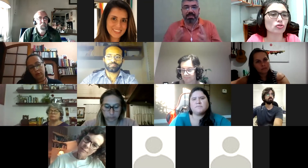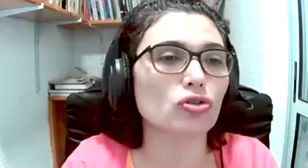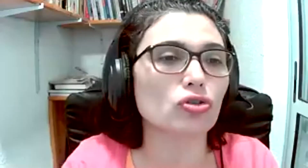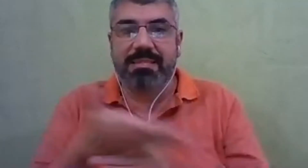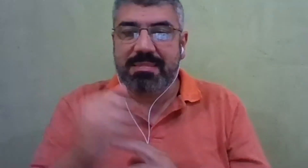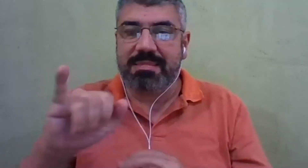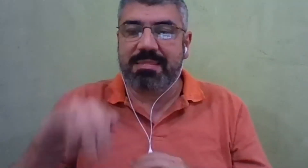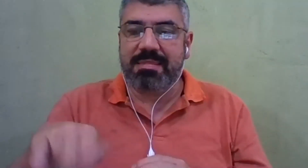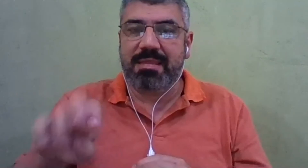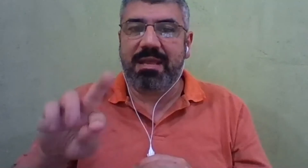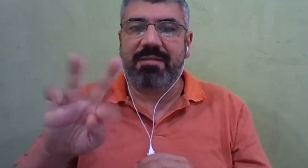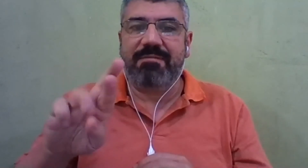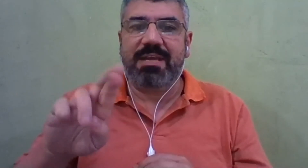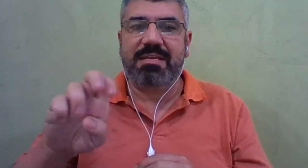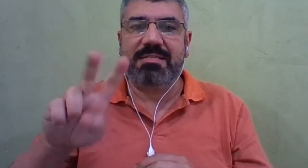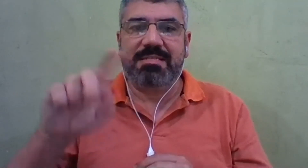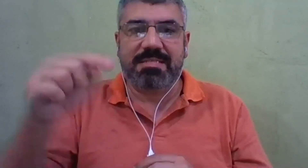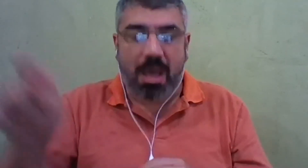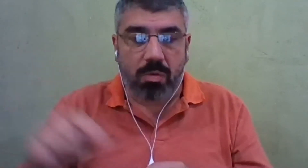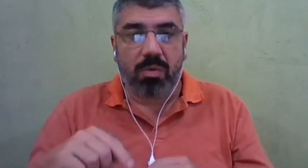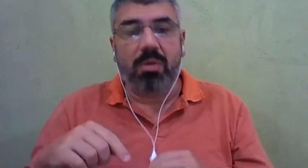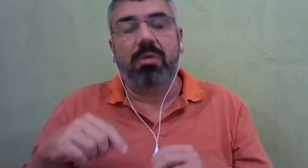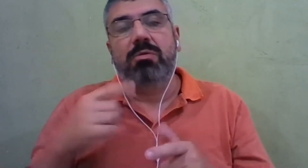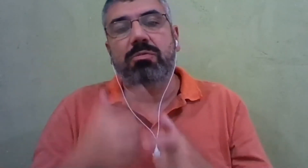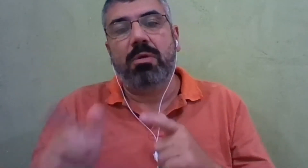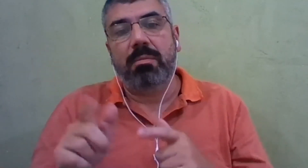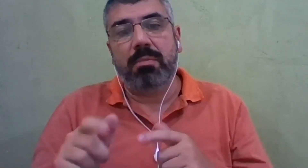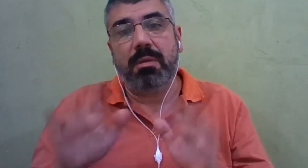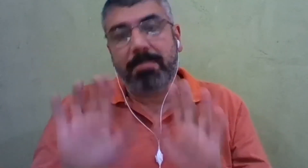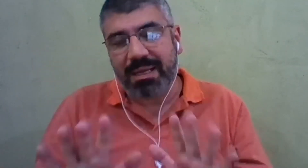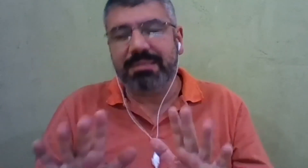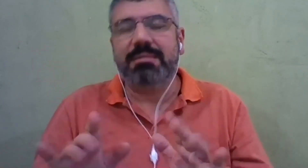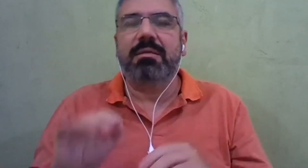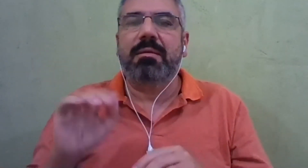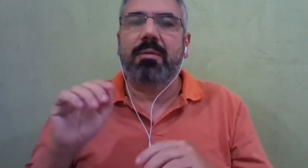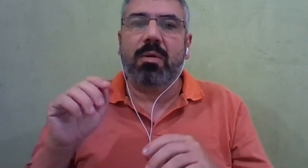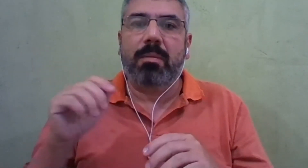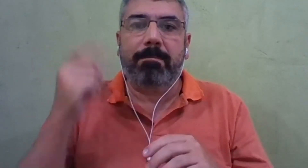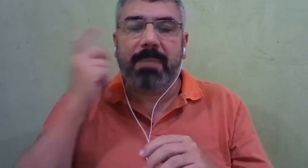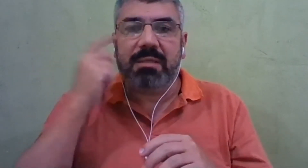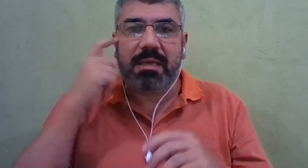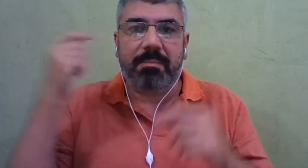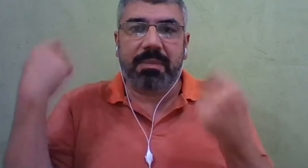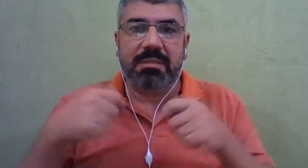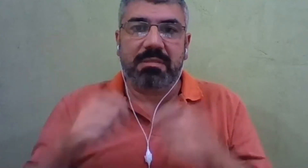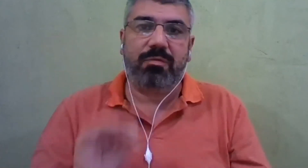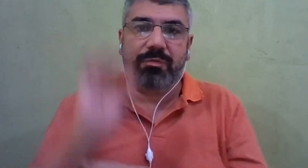to move something in the future. So if we are analyzing contradictions from the